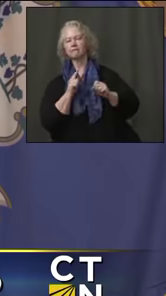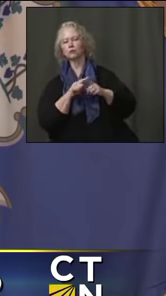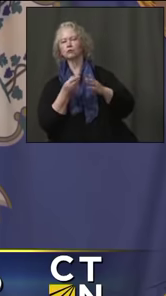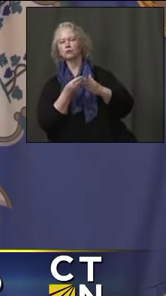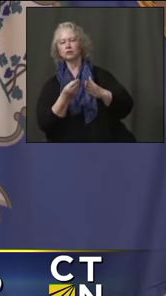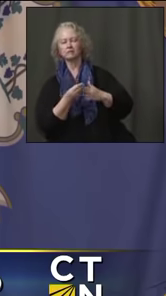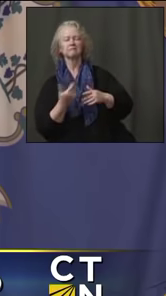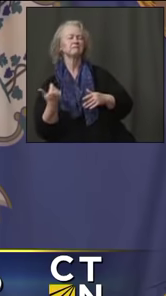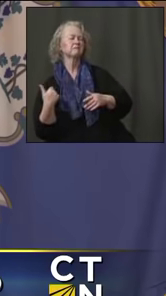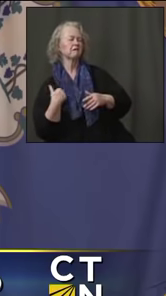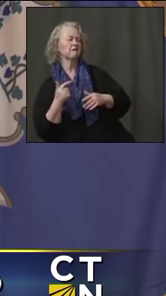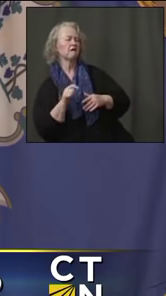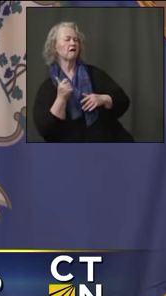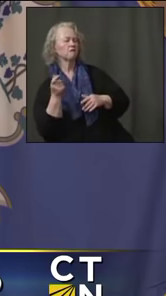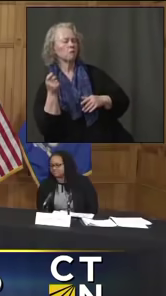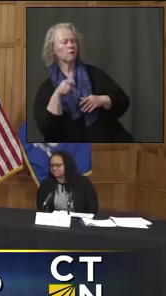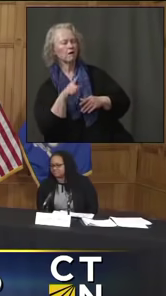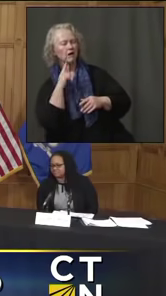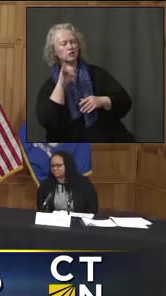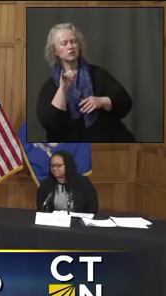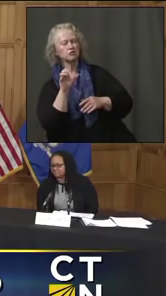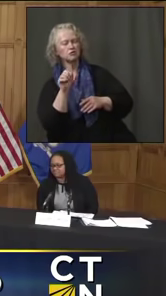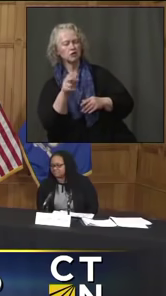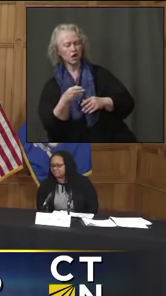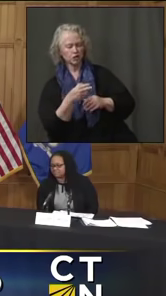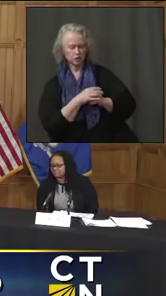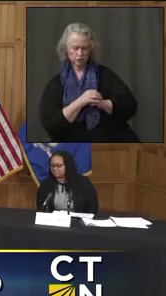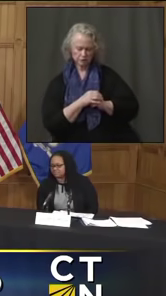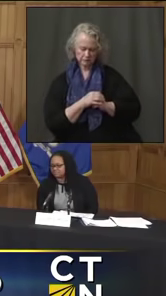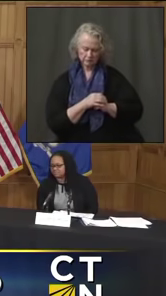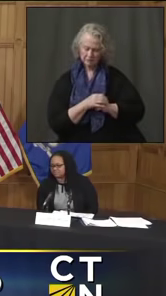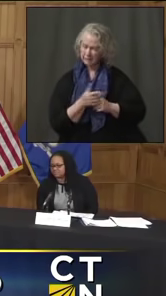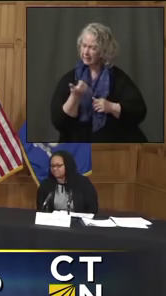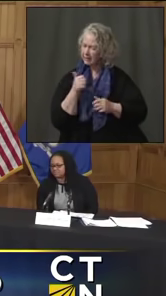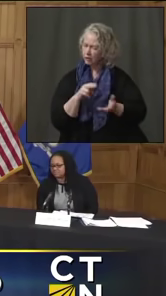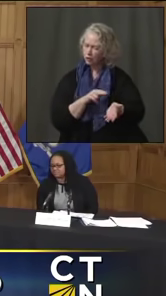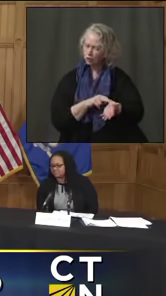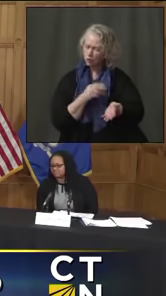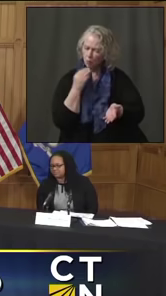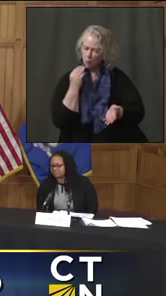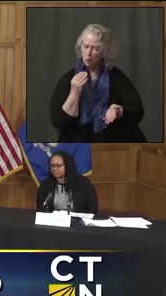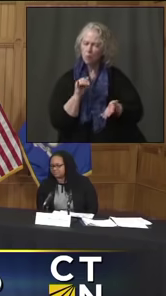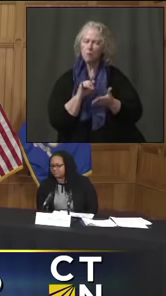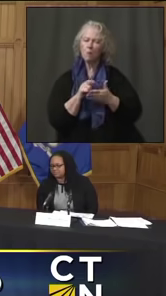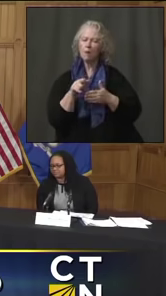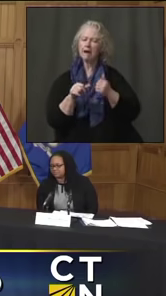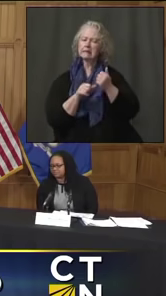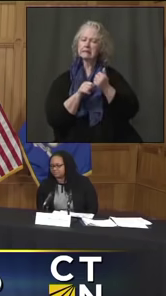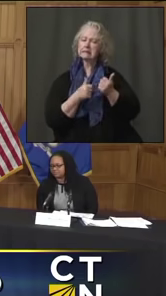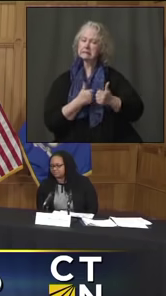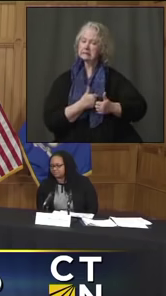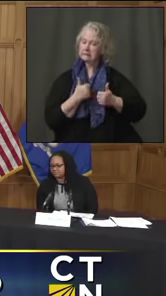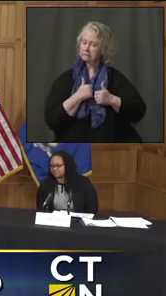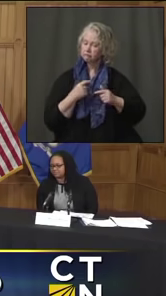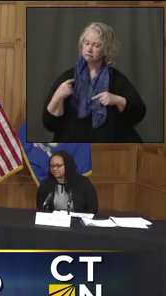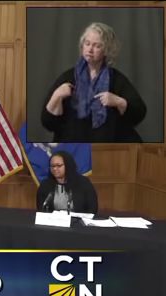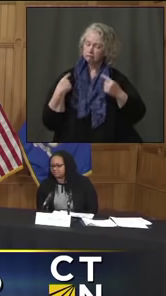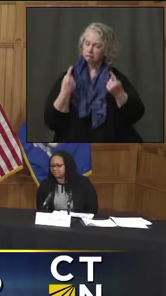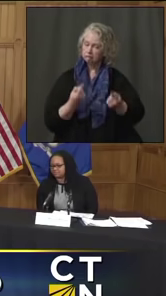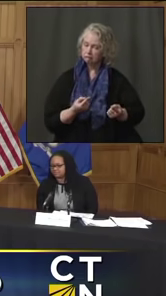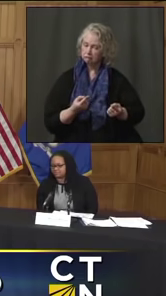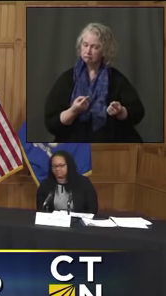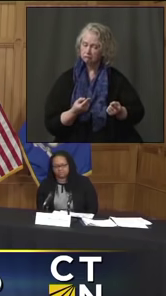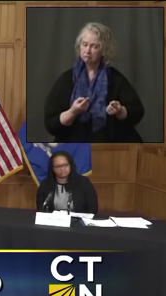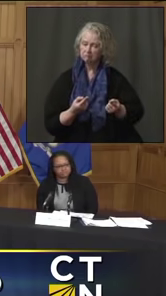I just have one quick question for Josh. Have any of nursing homes or assisted living facilities to date have faced any